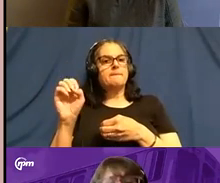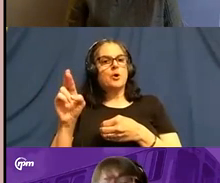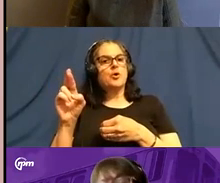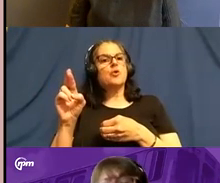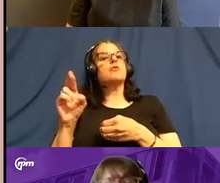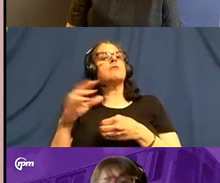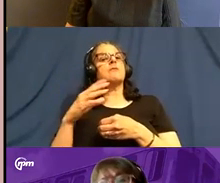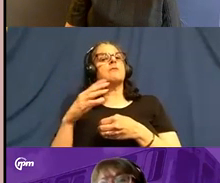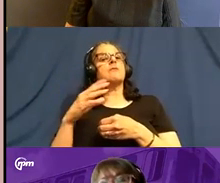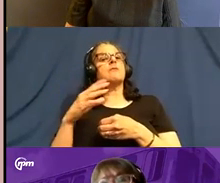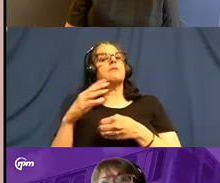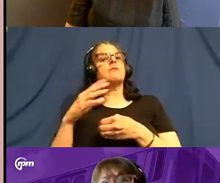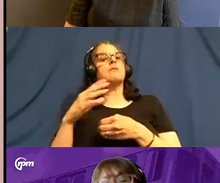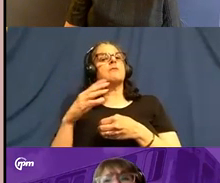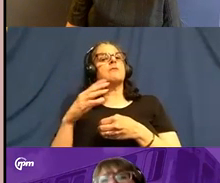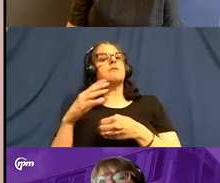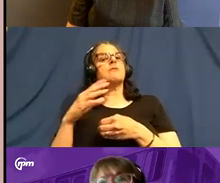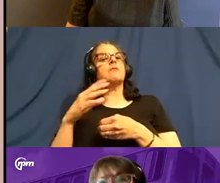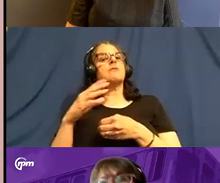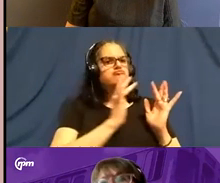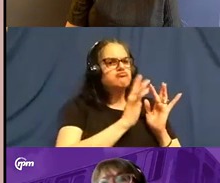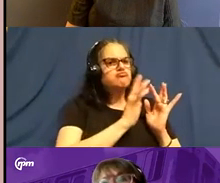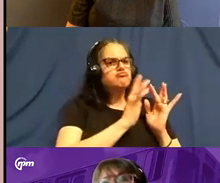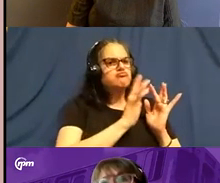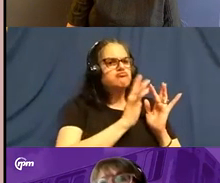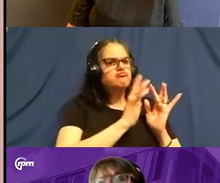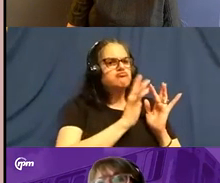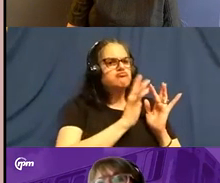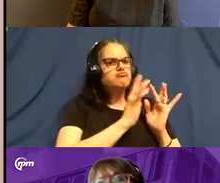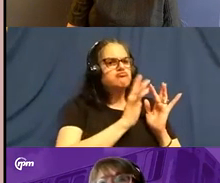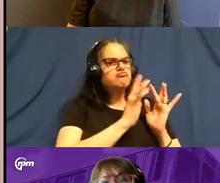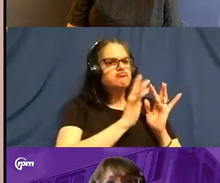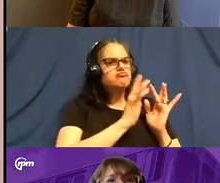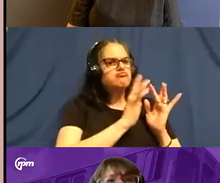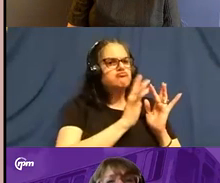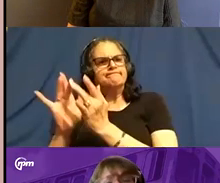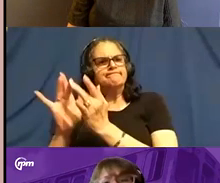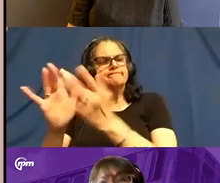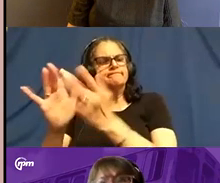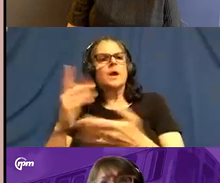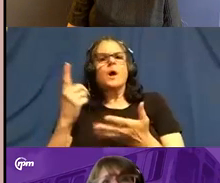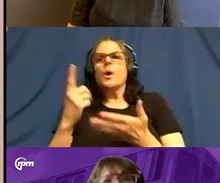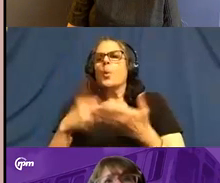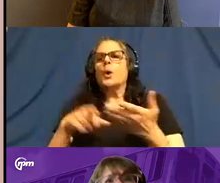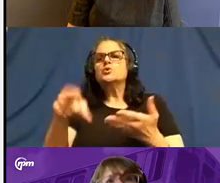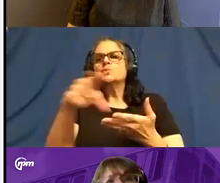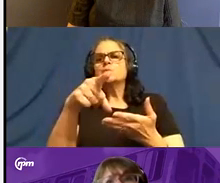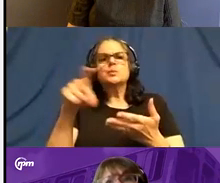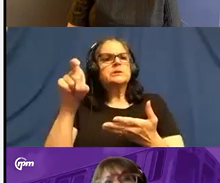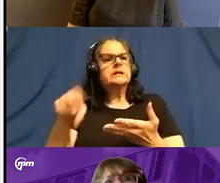had dozens and dozens of conversations. What is it you guys need us to do to support? So next slide, please.